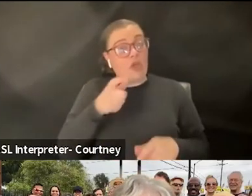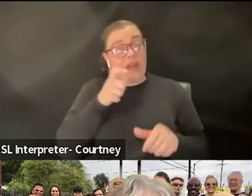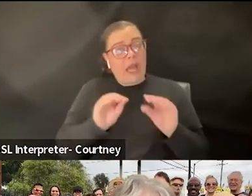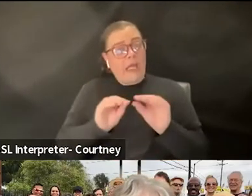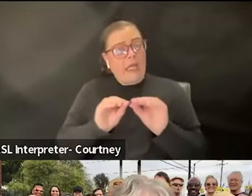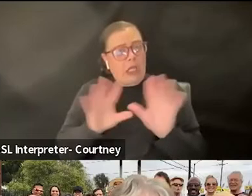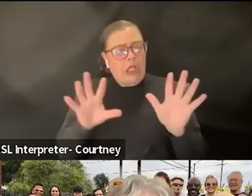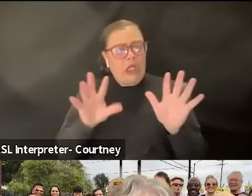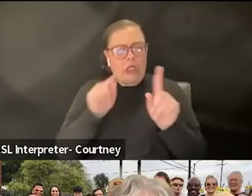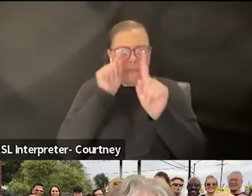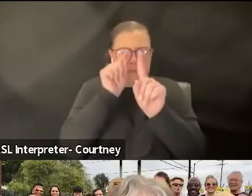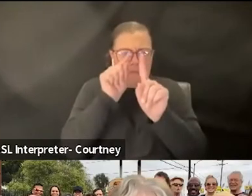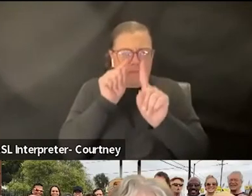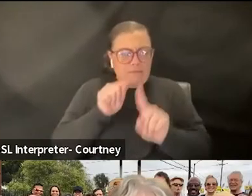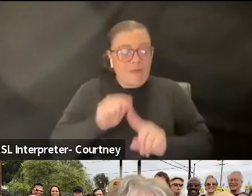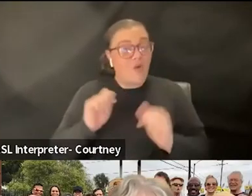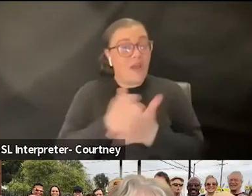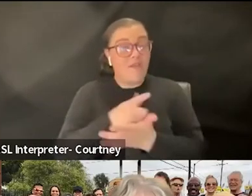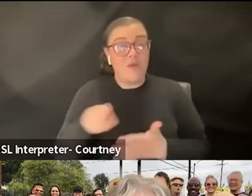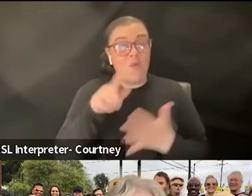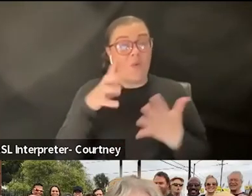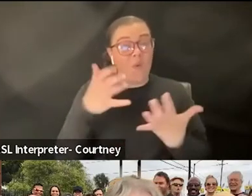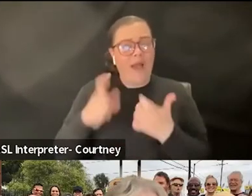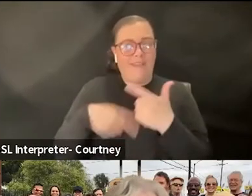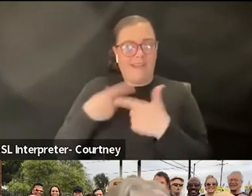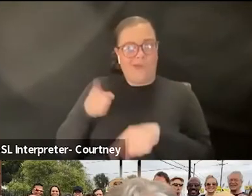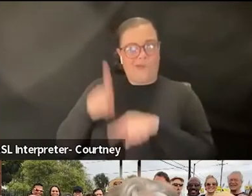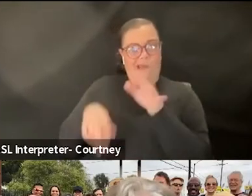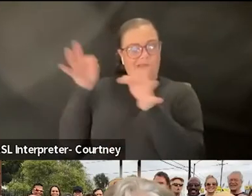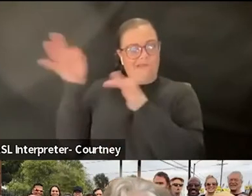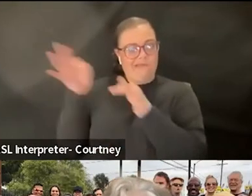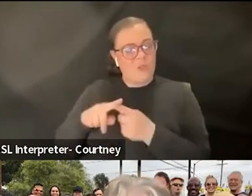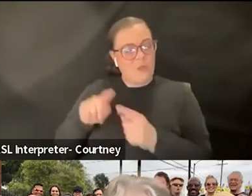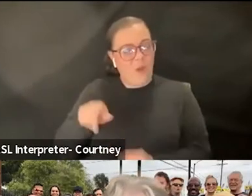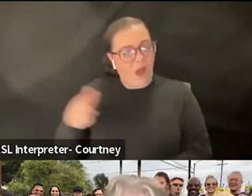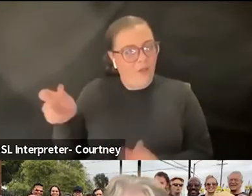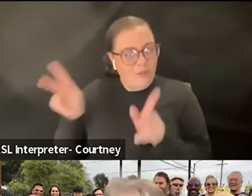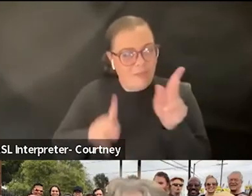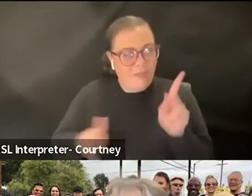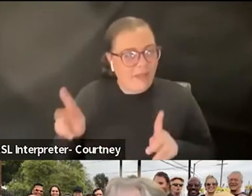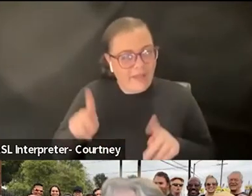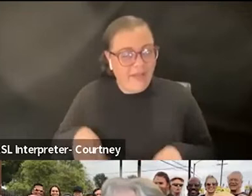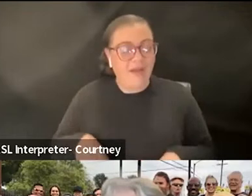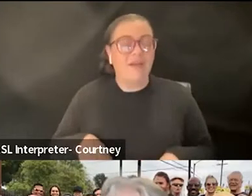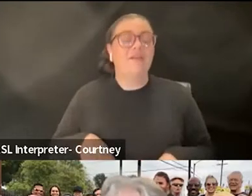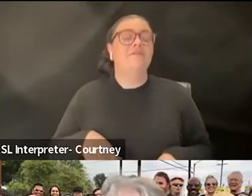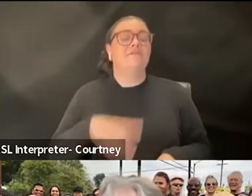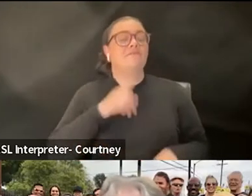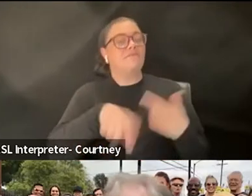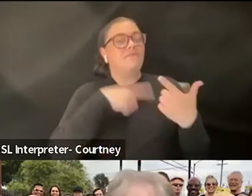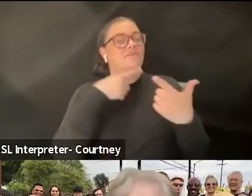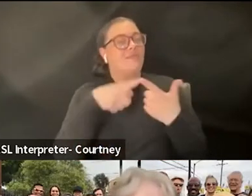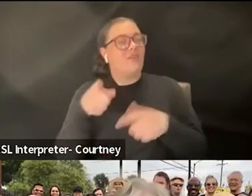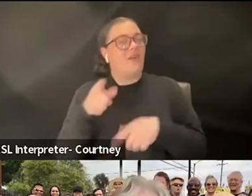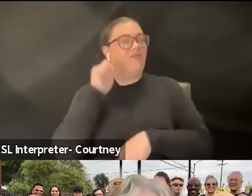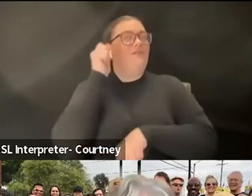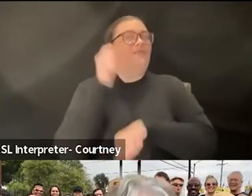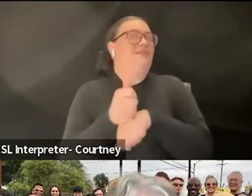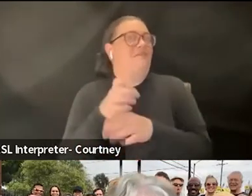because everybody has to realize that. And then you have to pivot and hope, as Jane McAlevey would say.